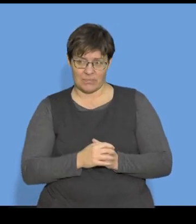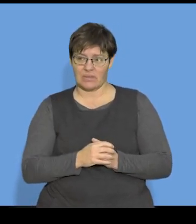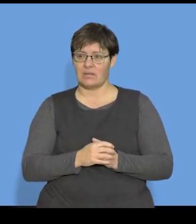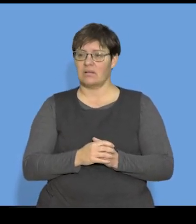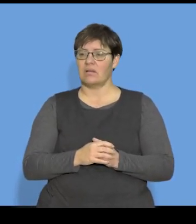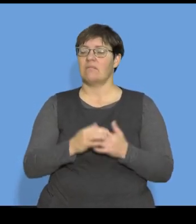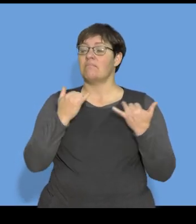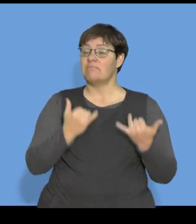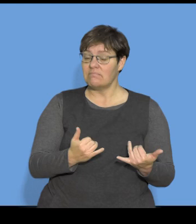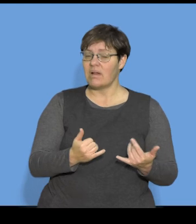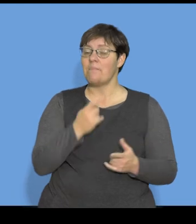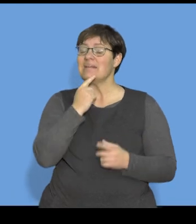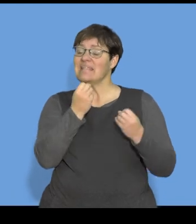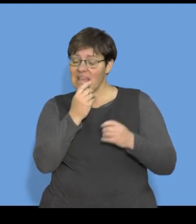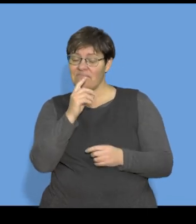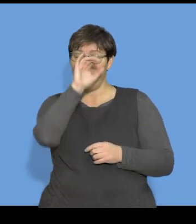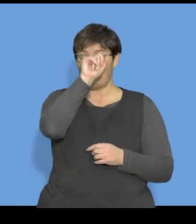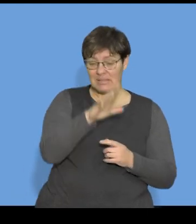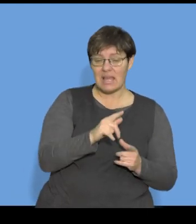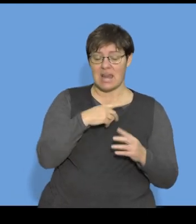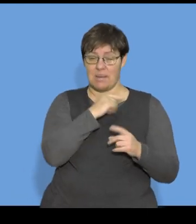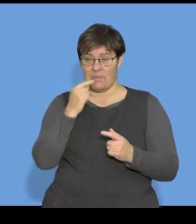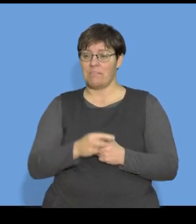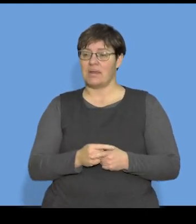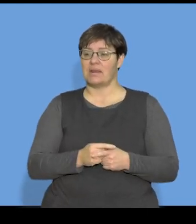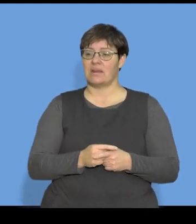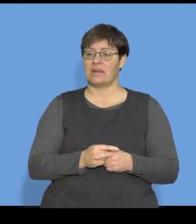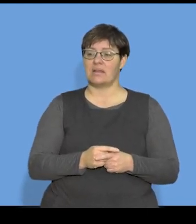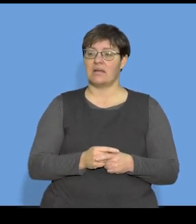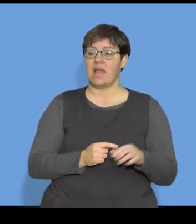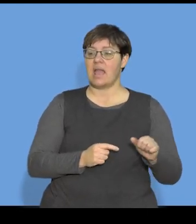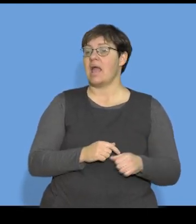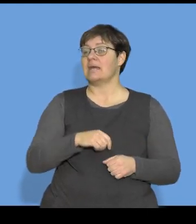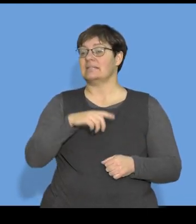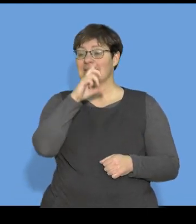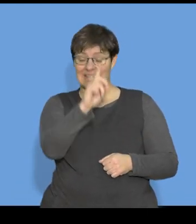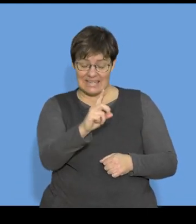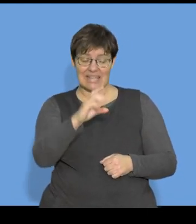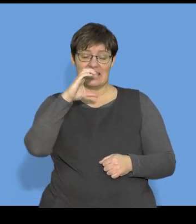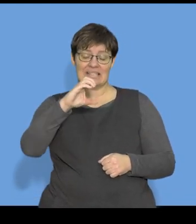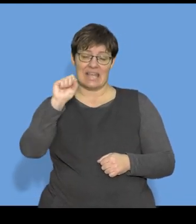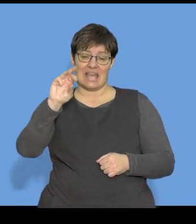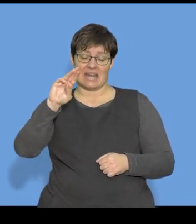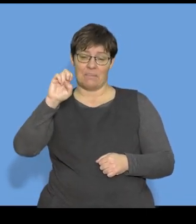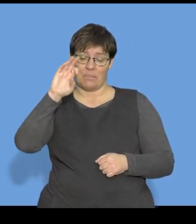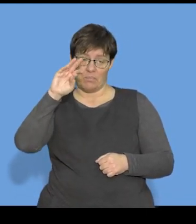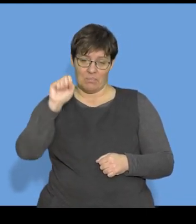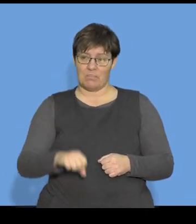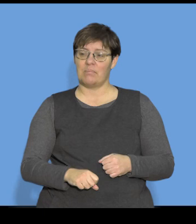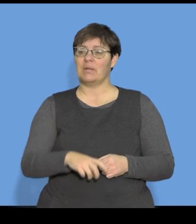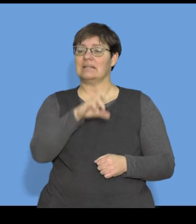were supposed to give the letter and the name. So it's D, cerebrum. B,